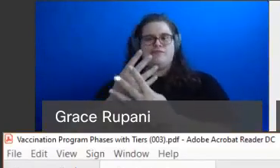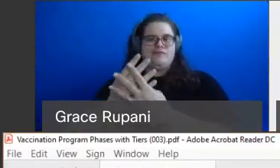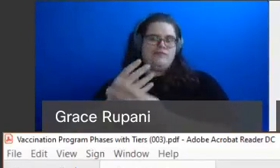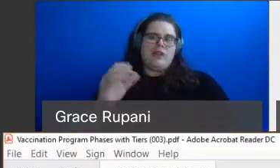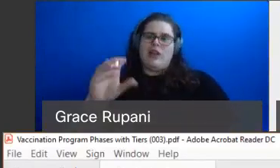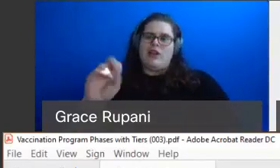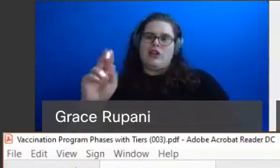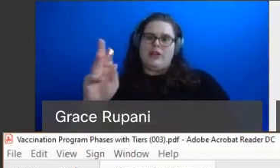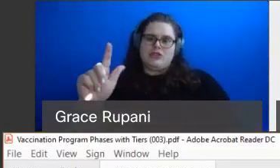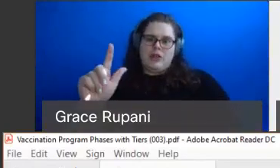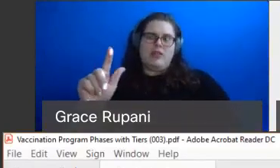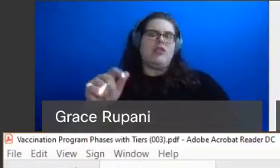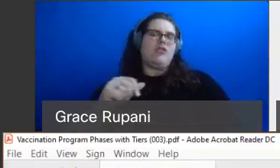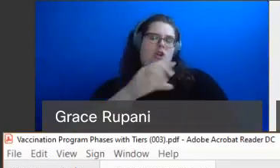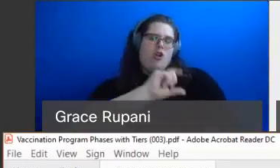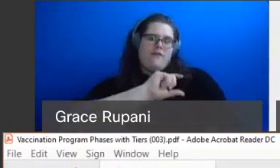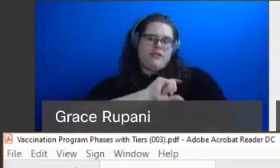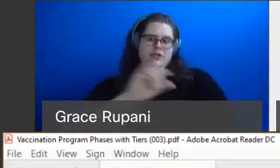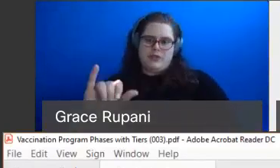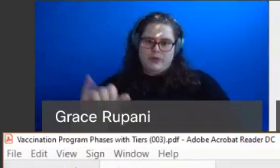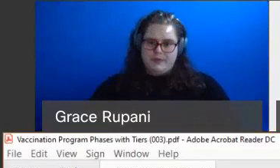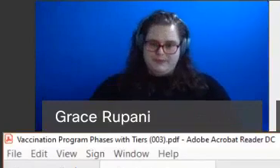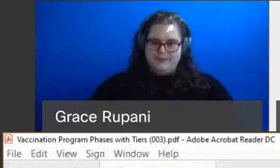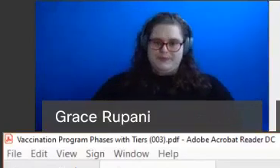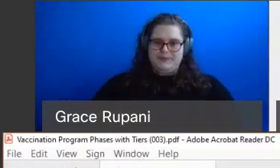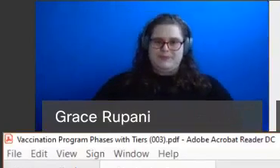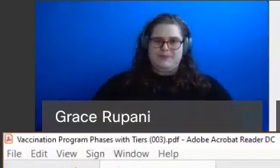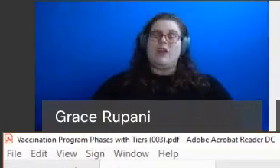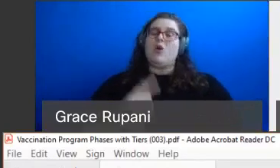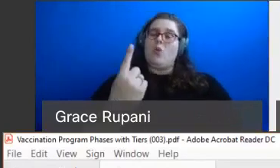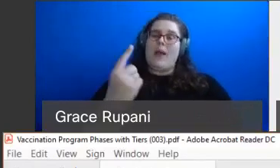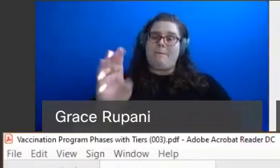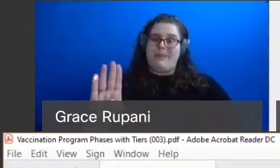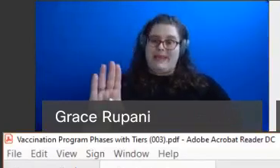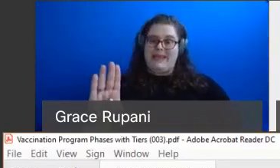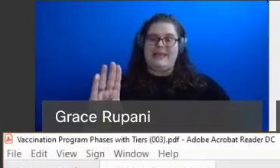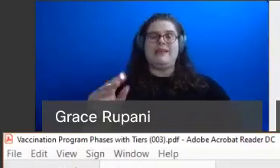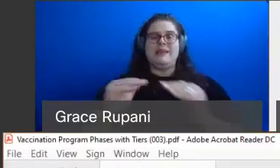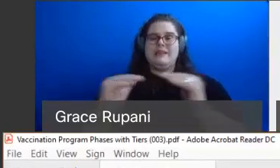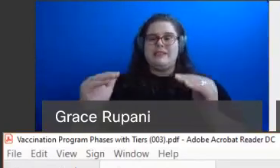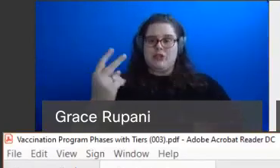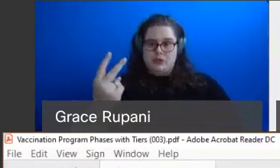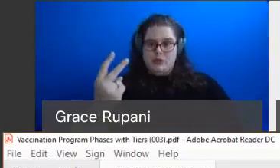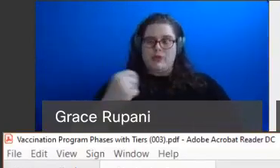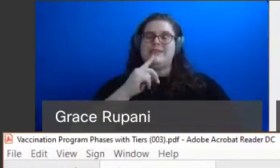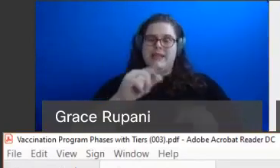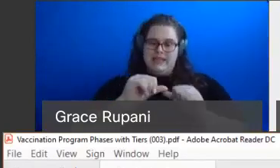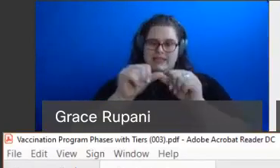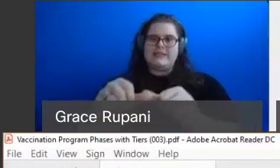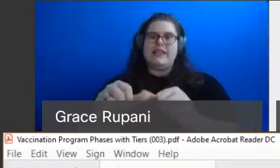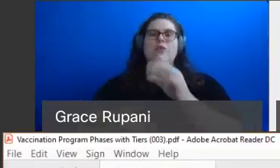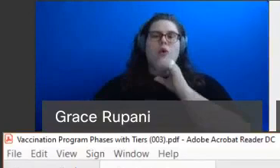Continuing in phase 1B, tier 2 is continuing residents 65 and